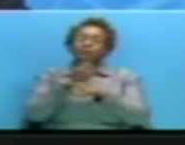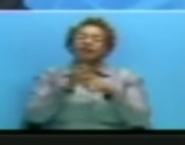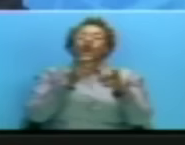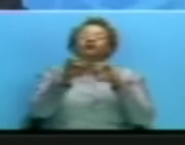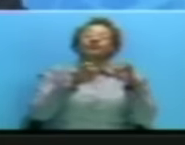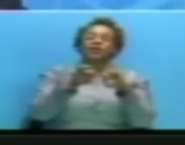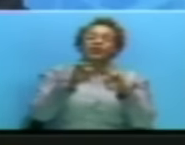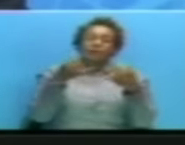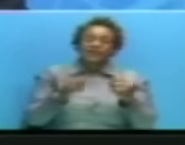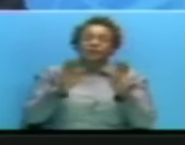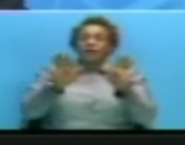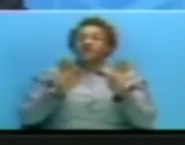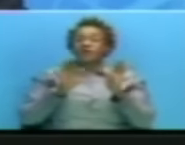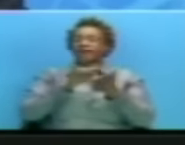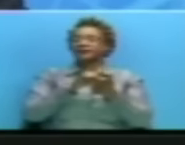We're trying to avoid that.